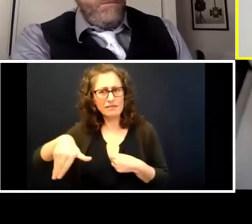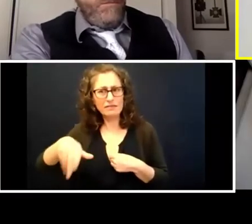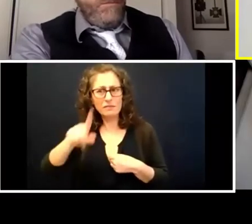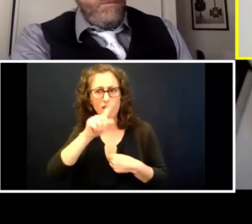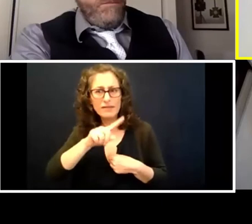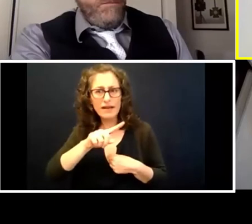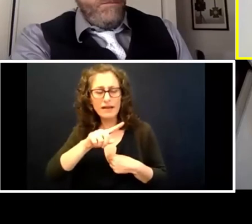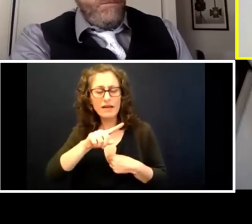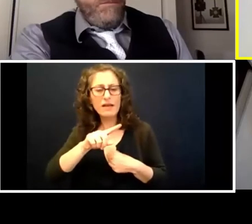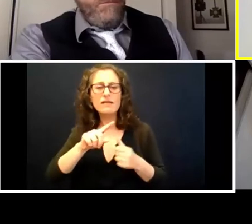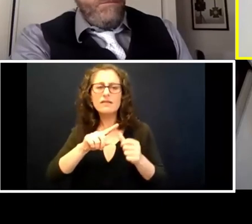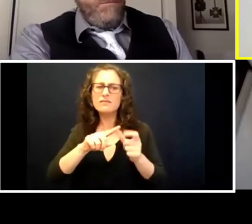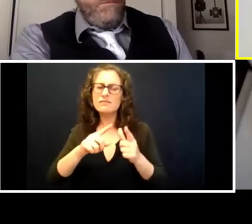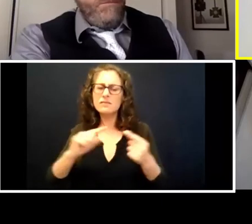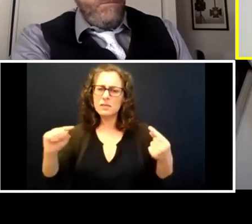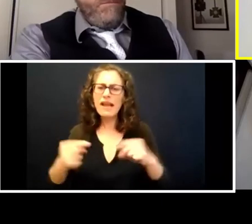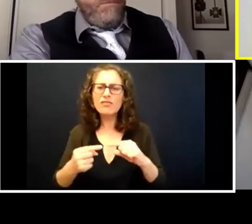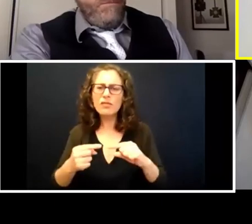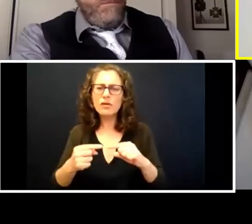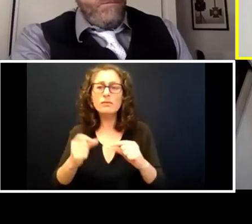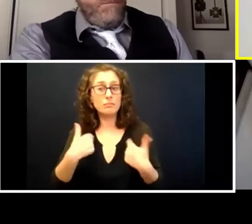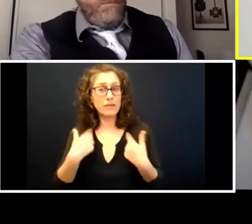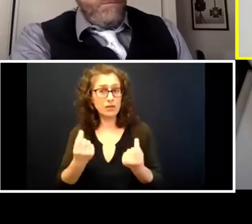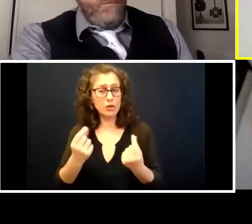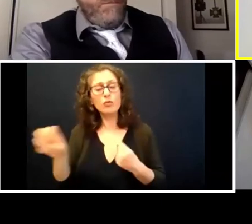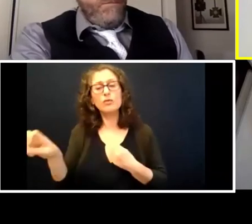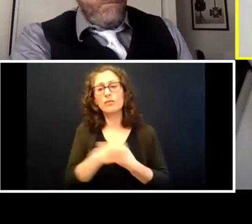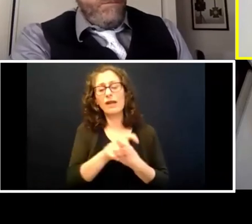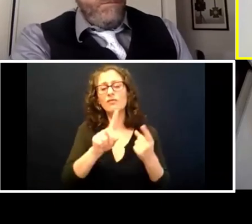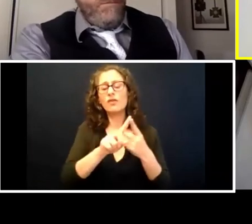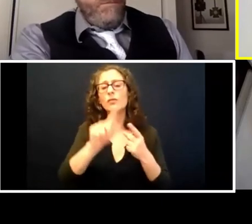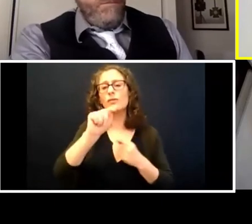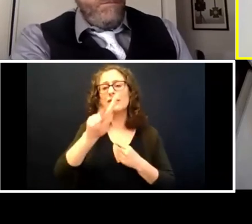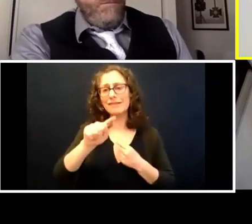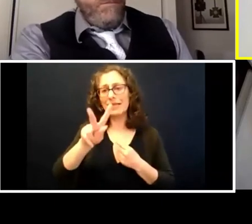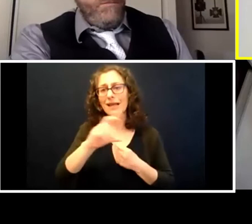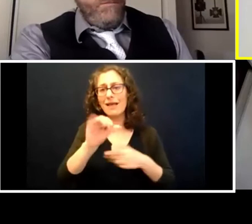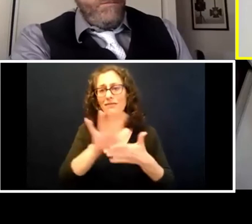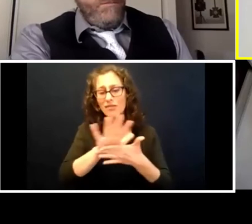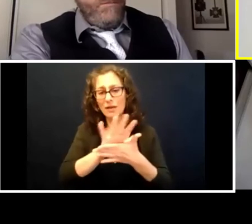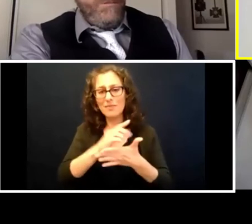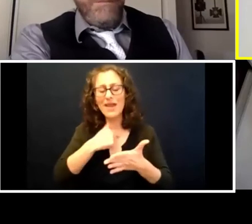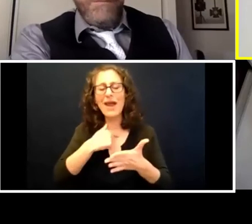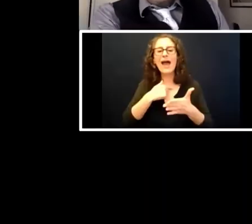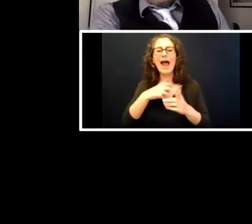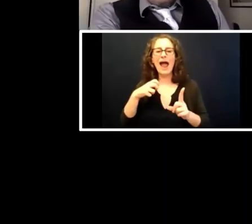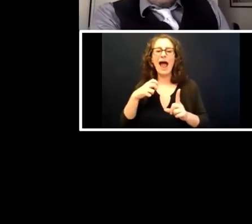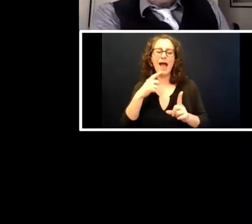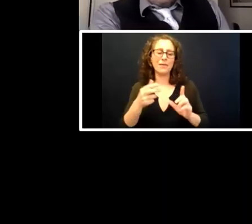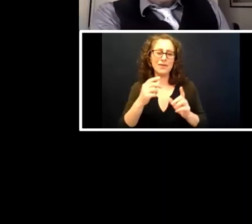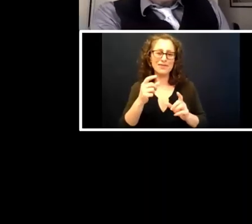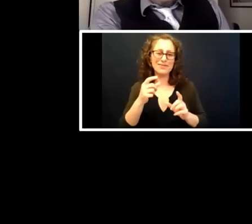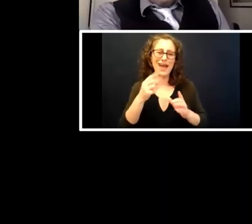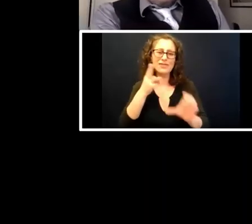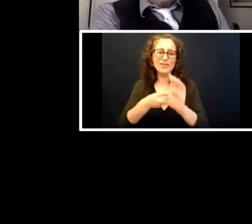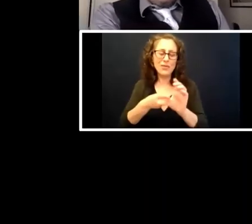I switched to TV and film work. I actually got cast in a a horror movie called Smothered just a